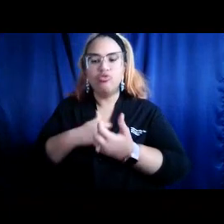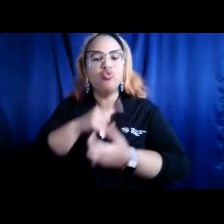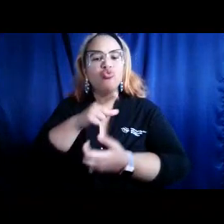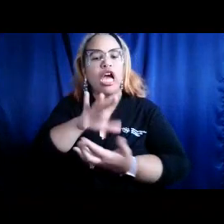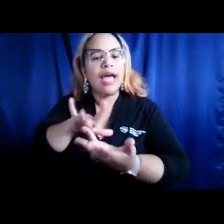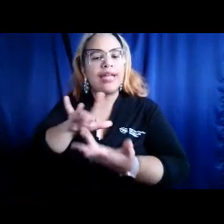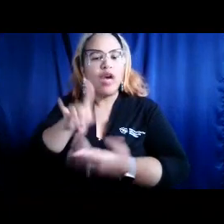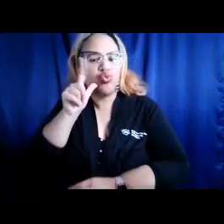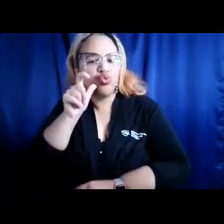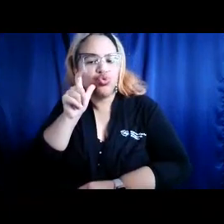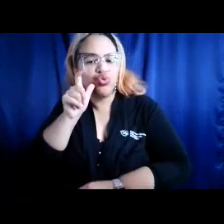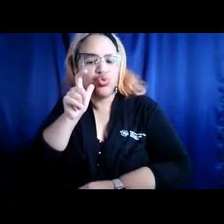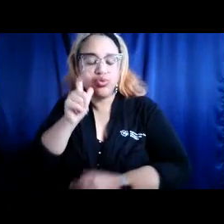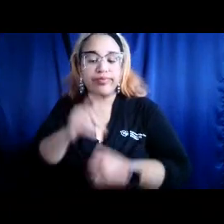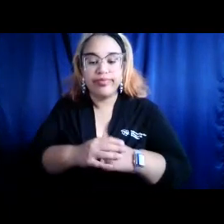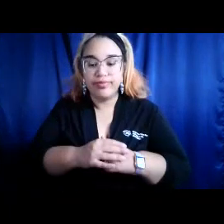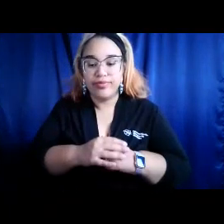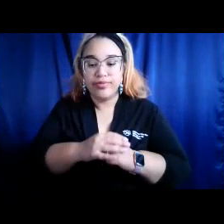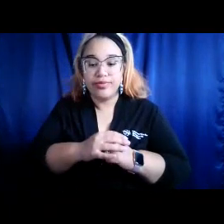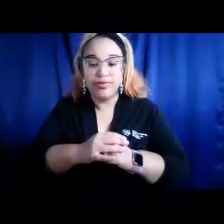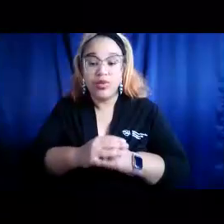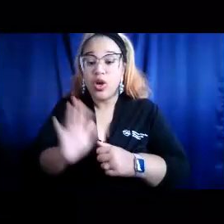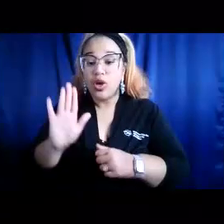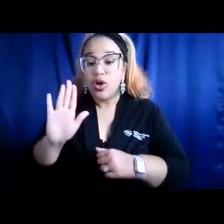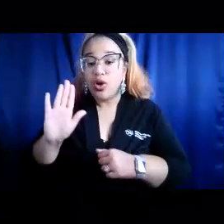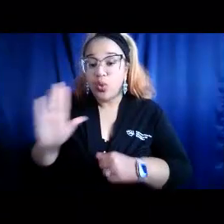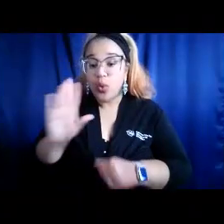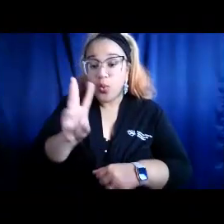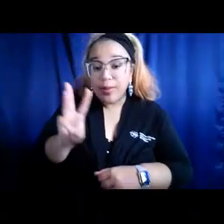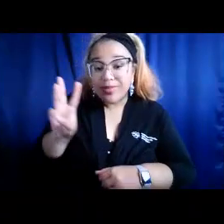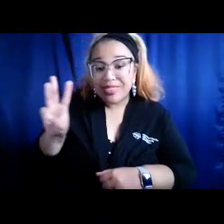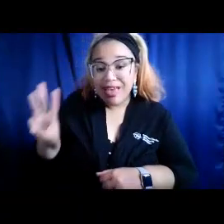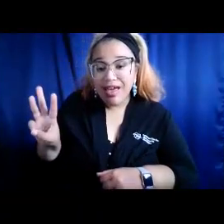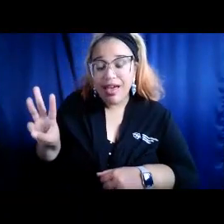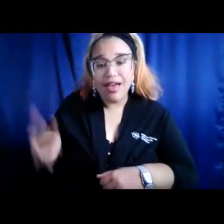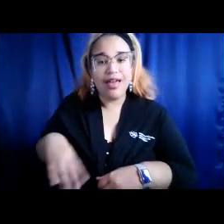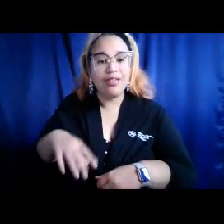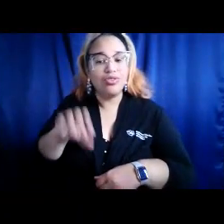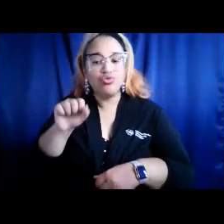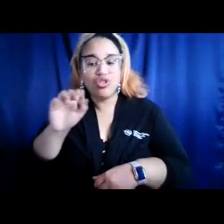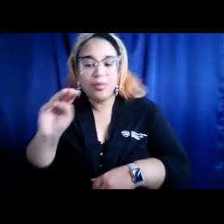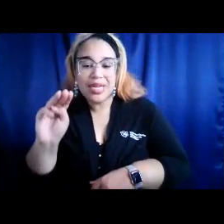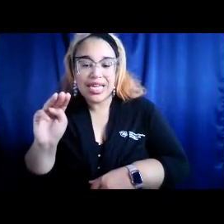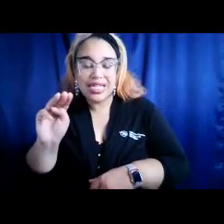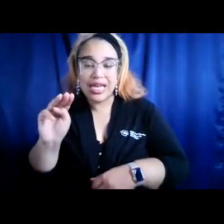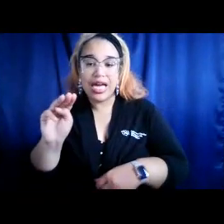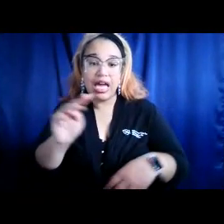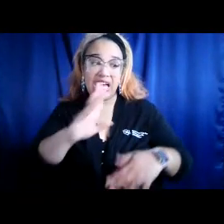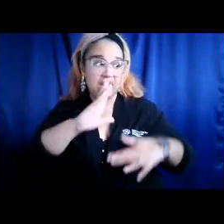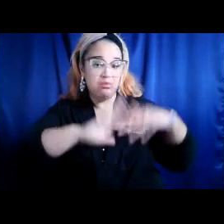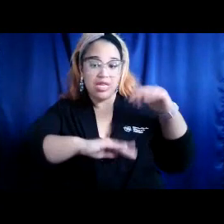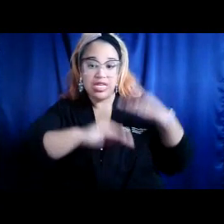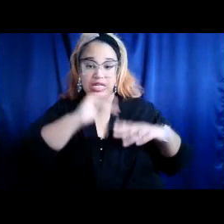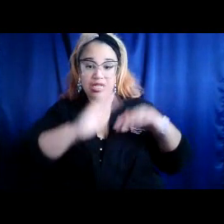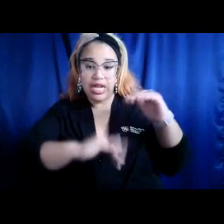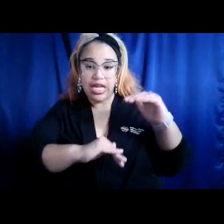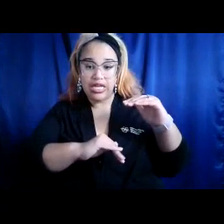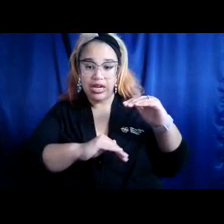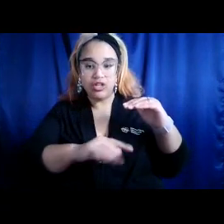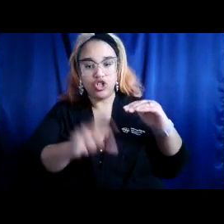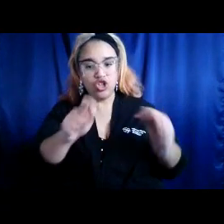are accessible and proactively assessed. Including leaders from all departments sends the clear